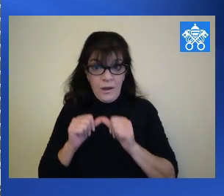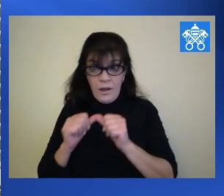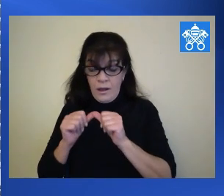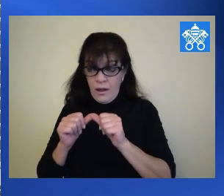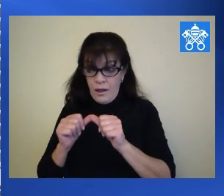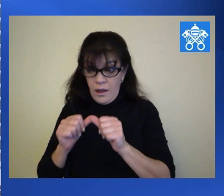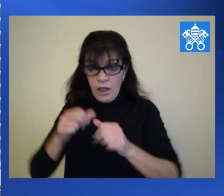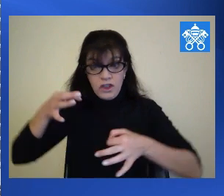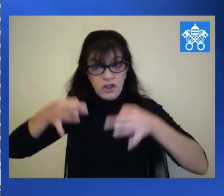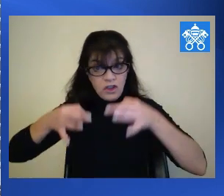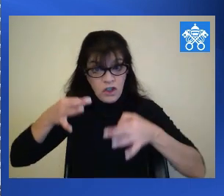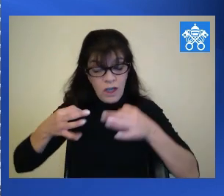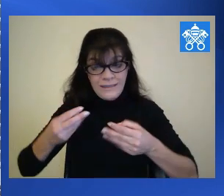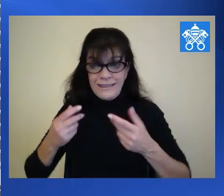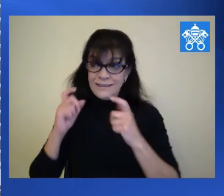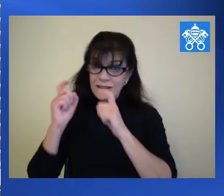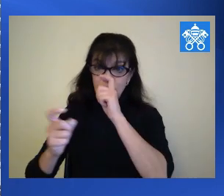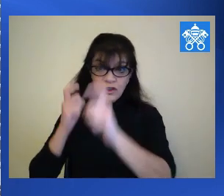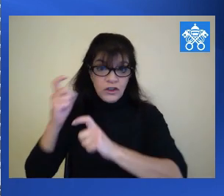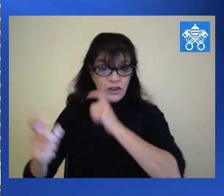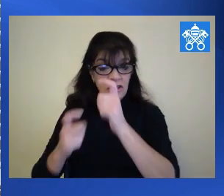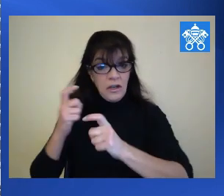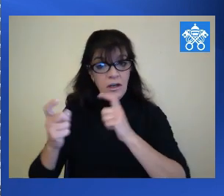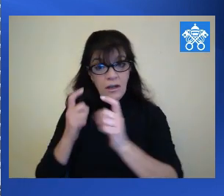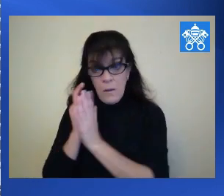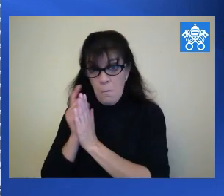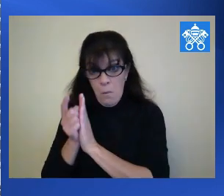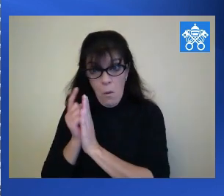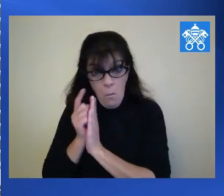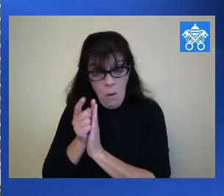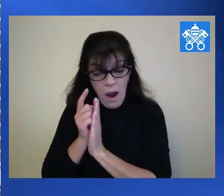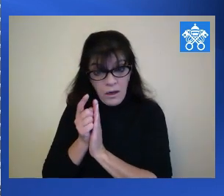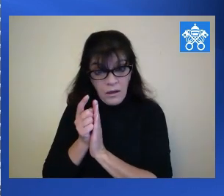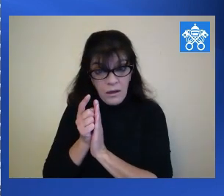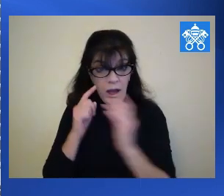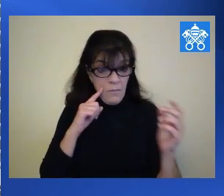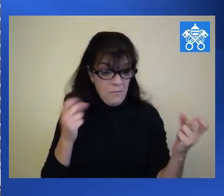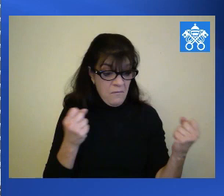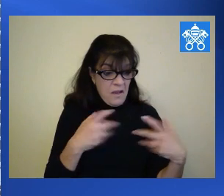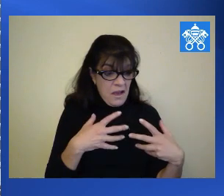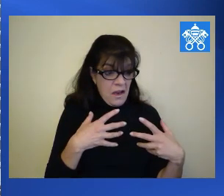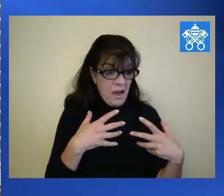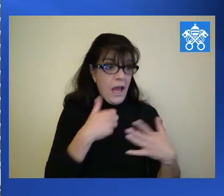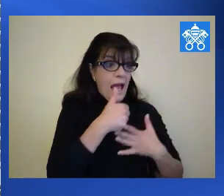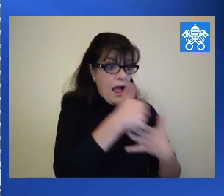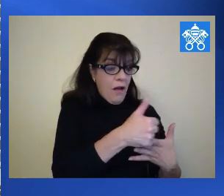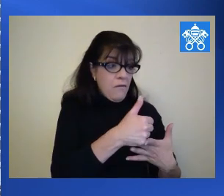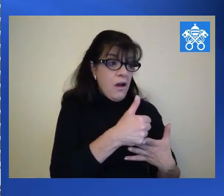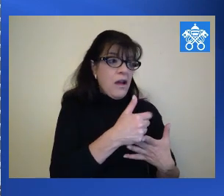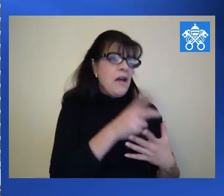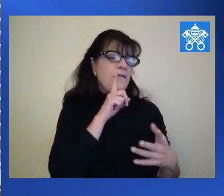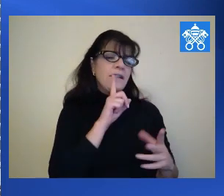faith, justice, and charity according to the moment? I pray if I feel like it. I'm fair, willing, and helpful if it suits